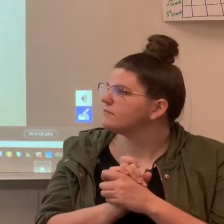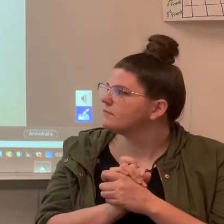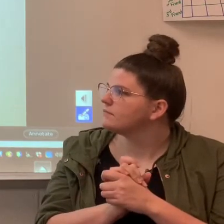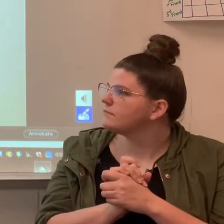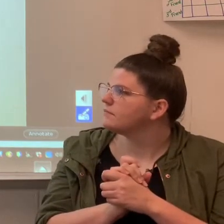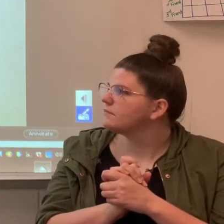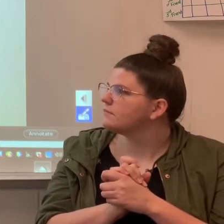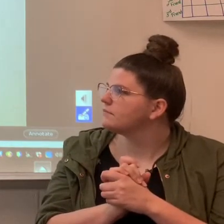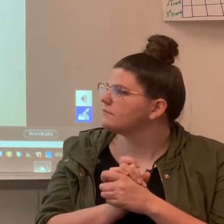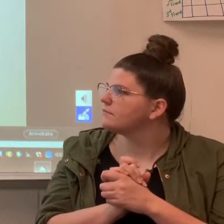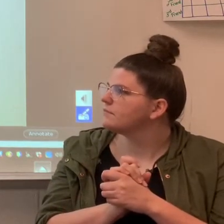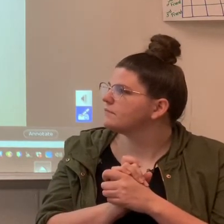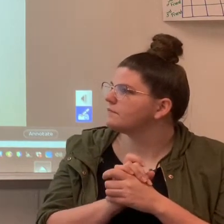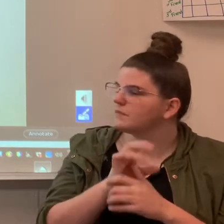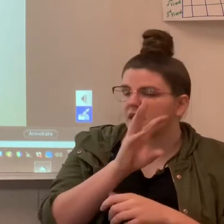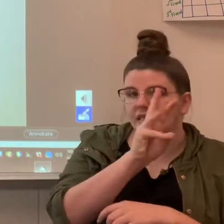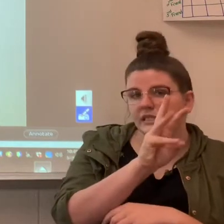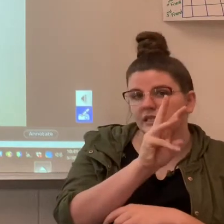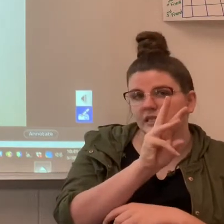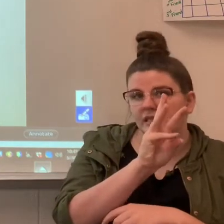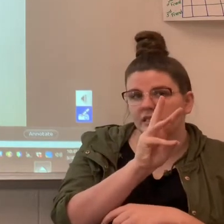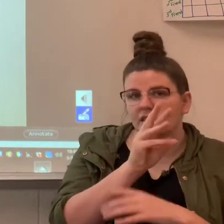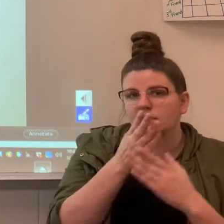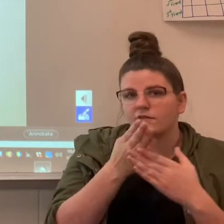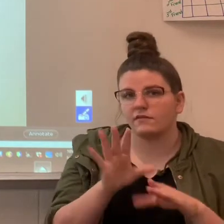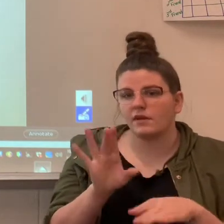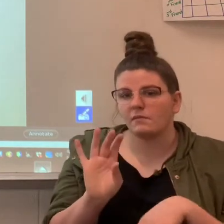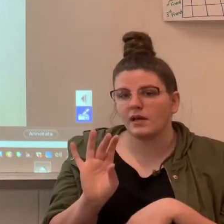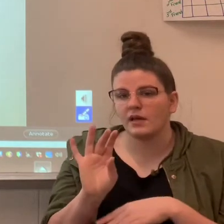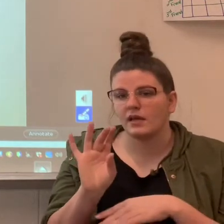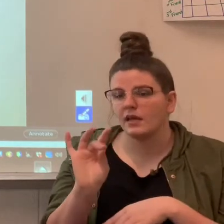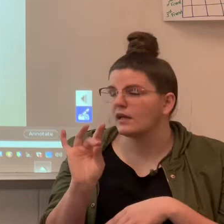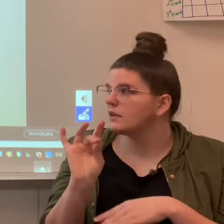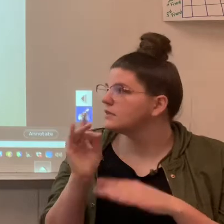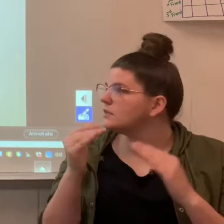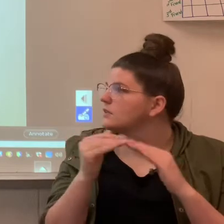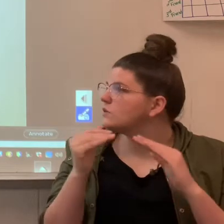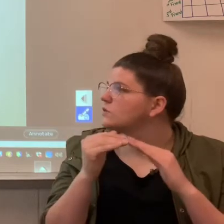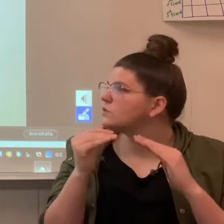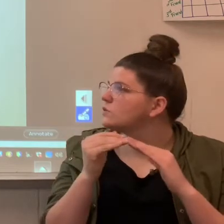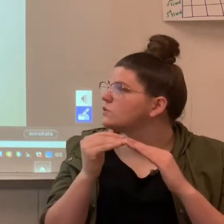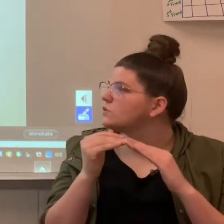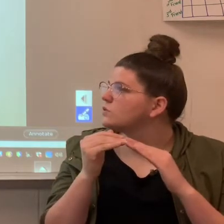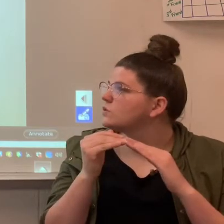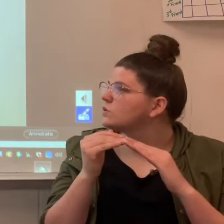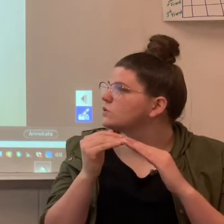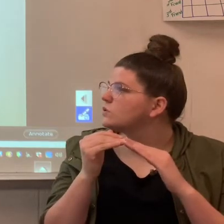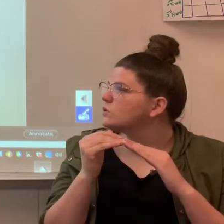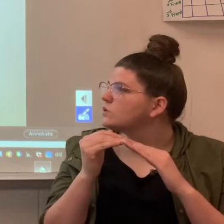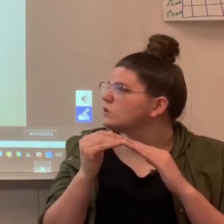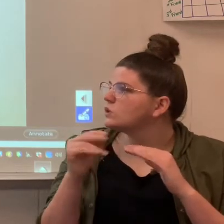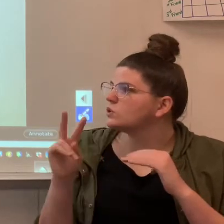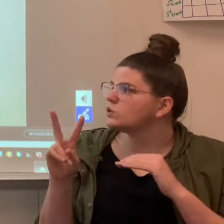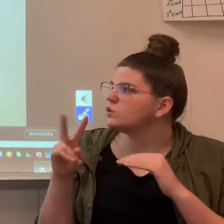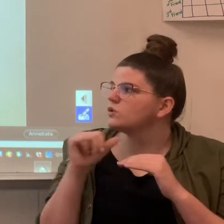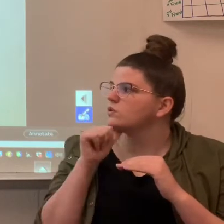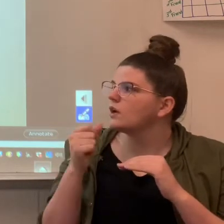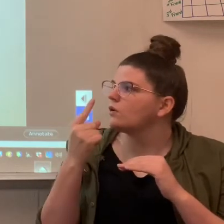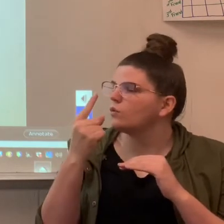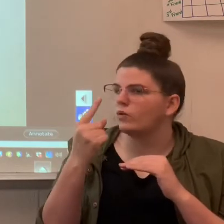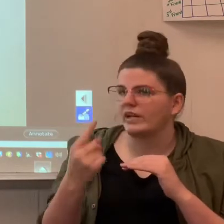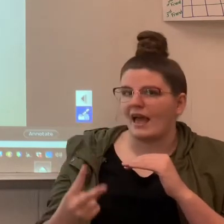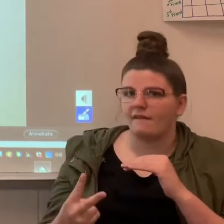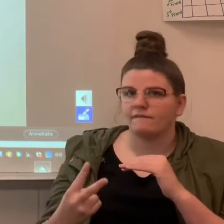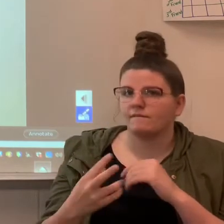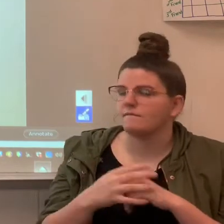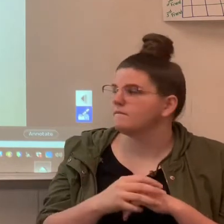This one would be 16 divided by 8, which would equal 2, not 1/2, like they